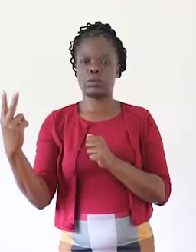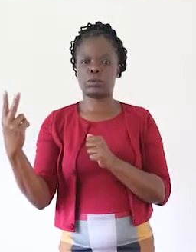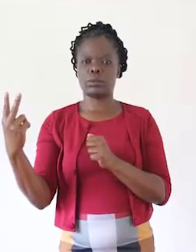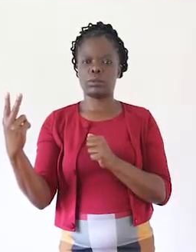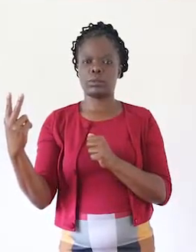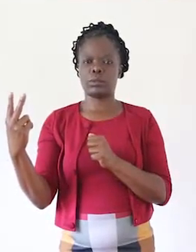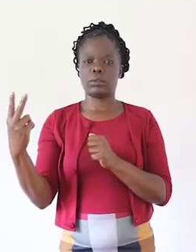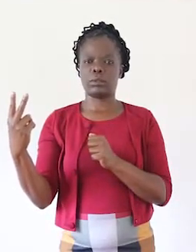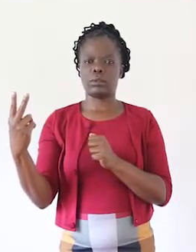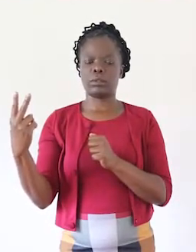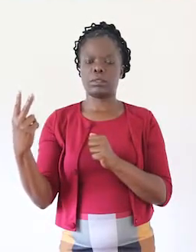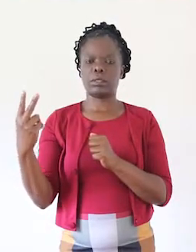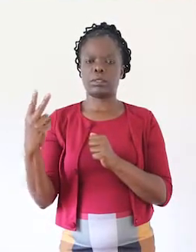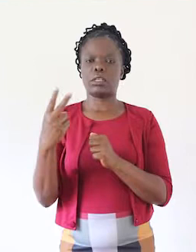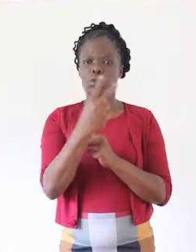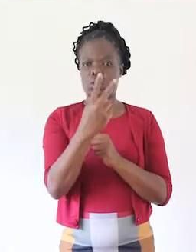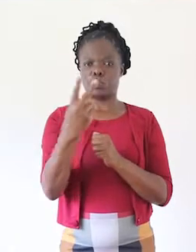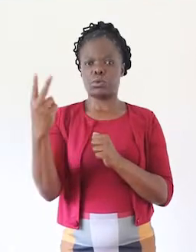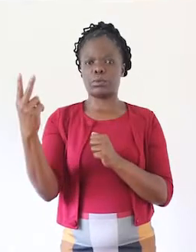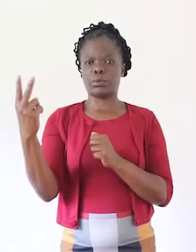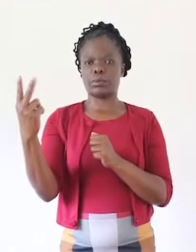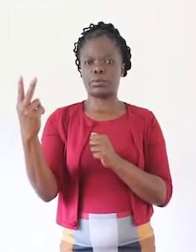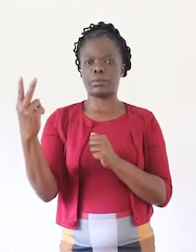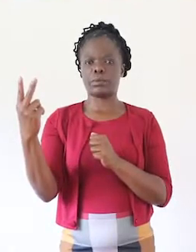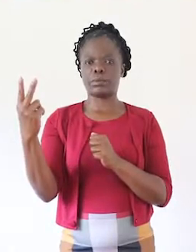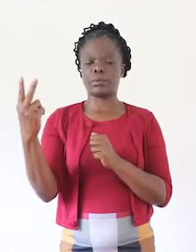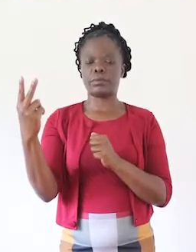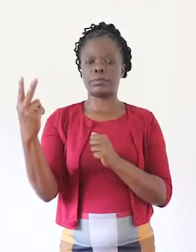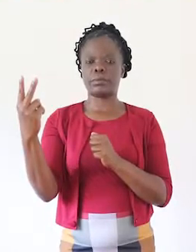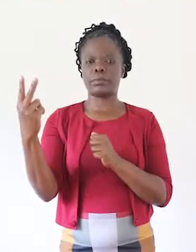Then you put the eye. You load the eye.